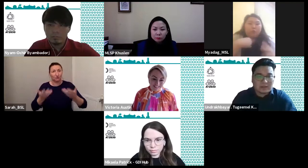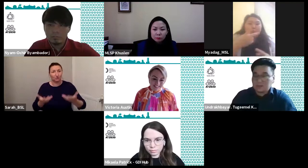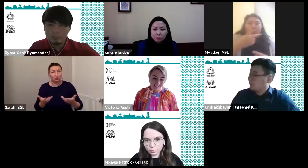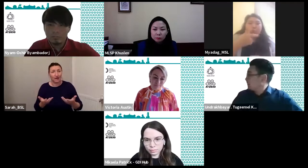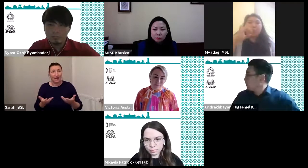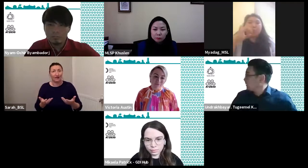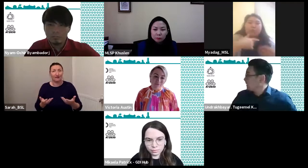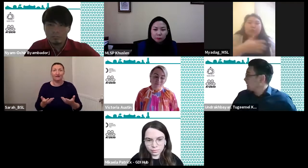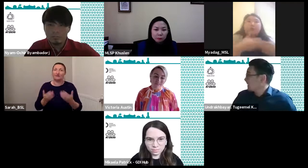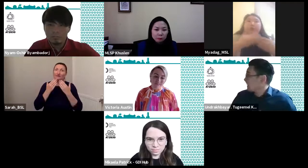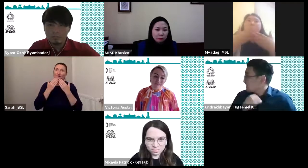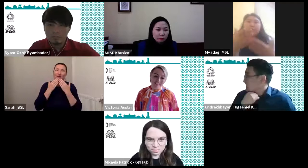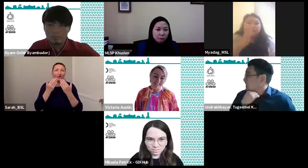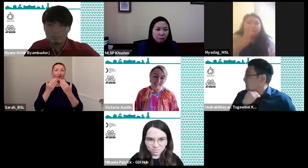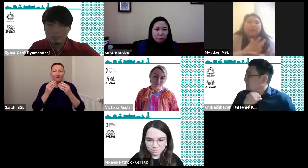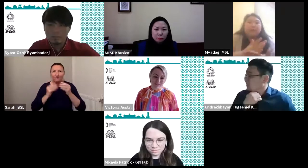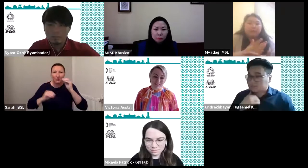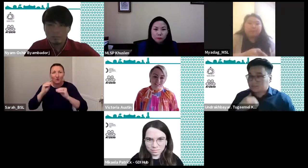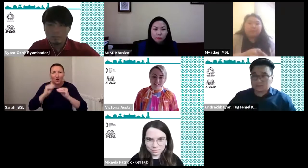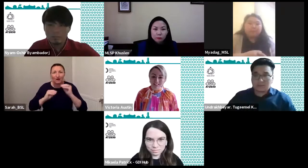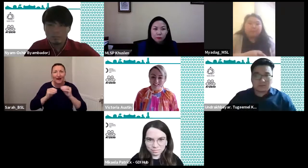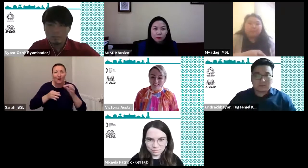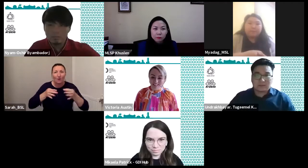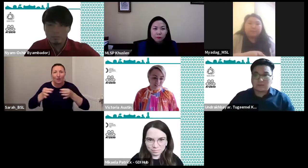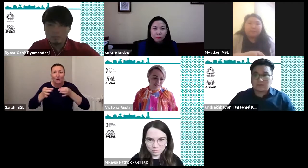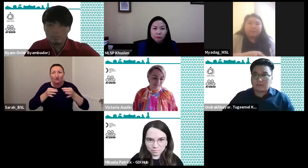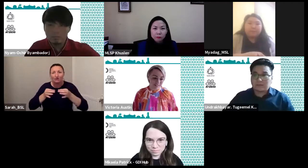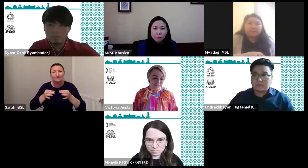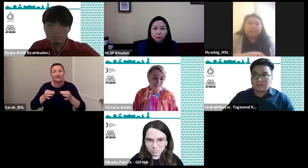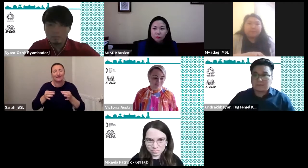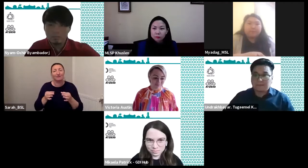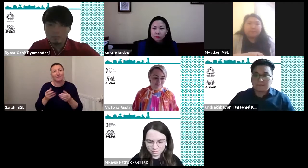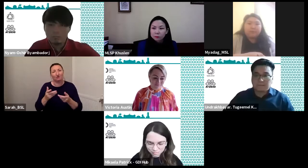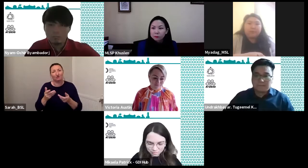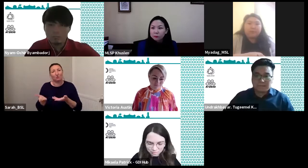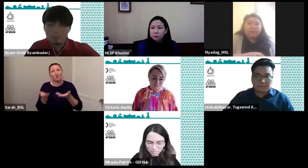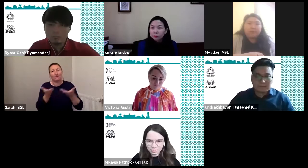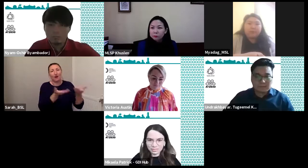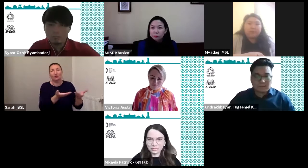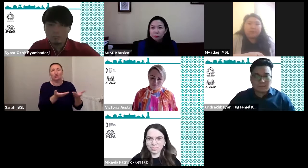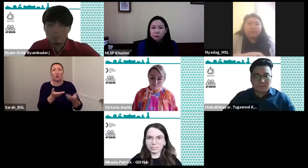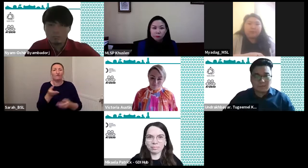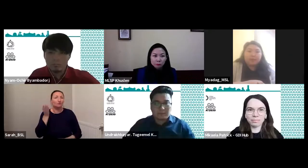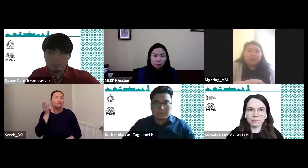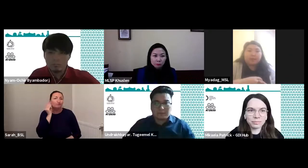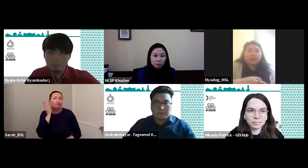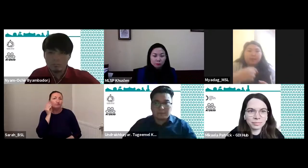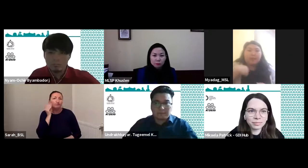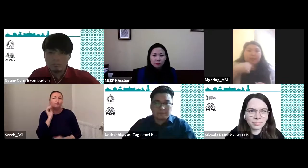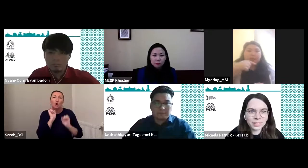for the logistics, but more importantly, let's hear what she learned in her research.